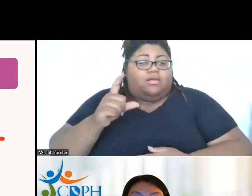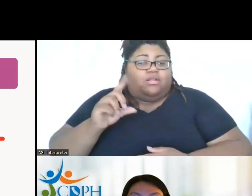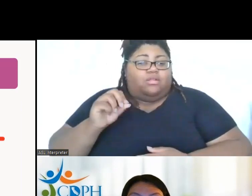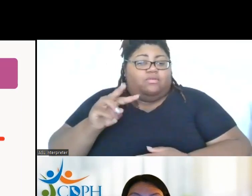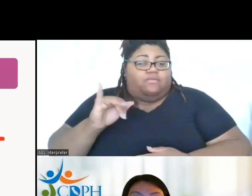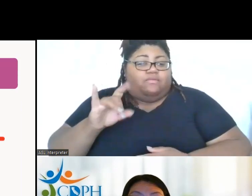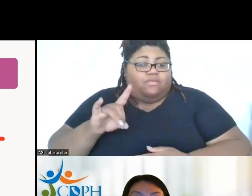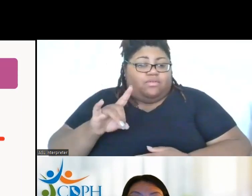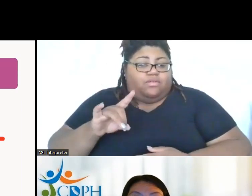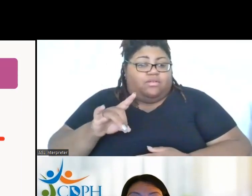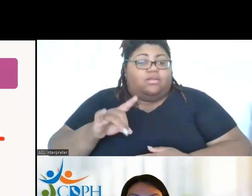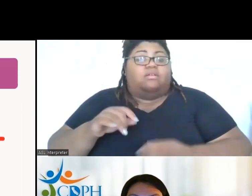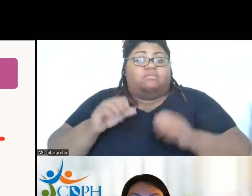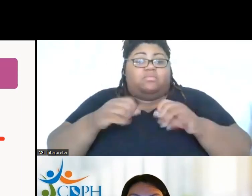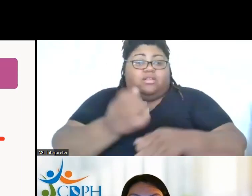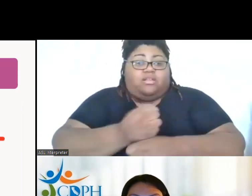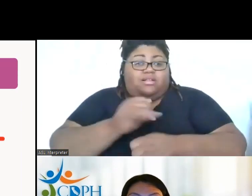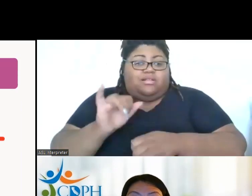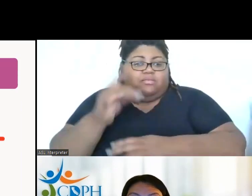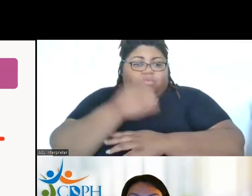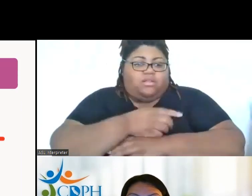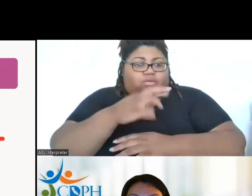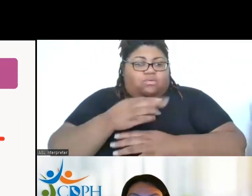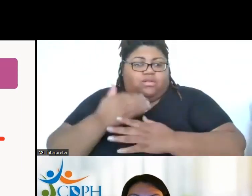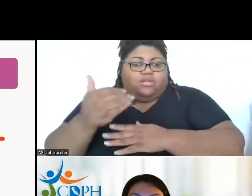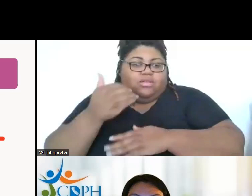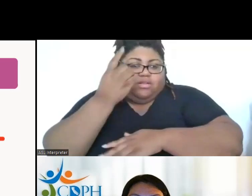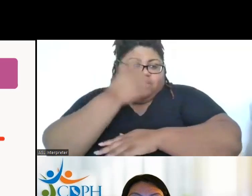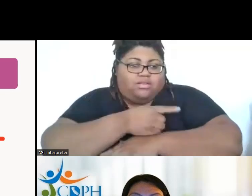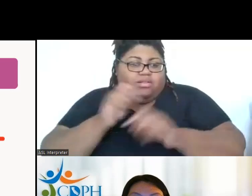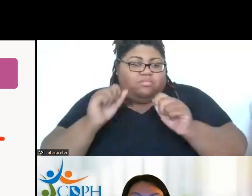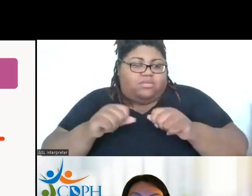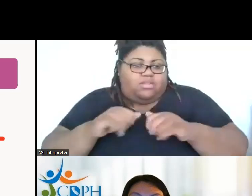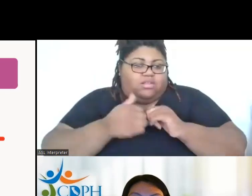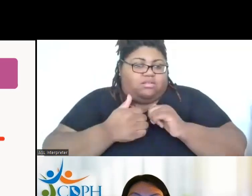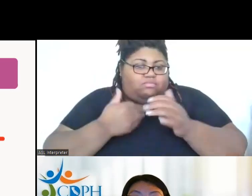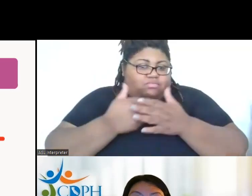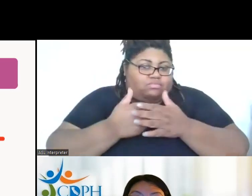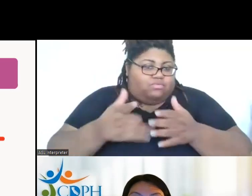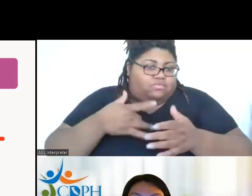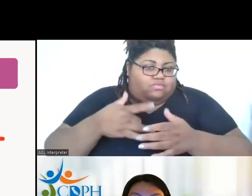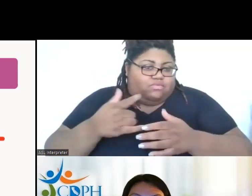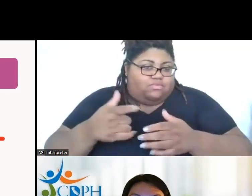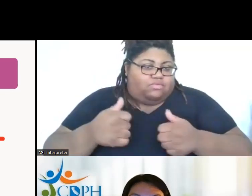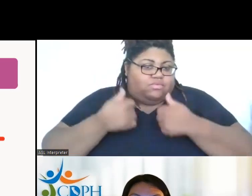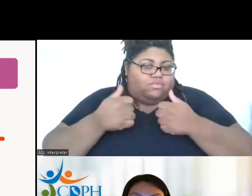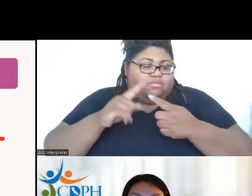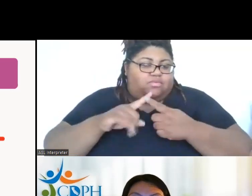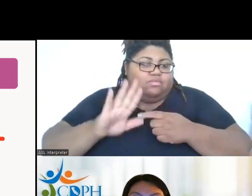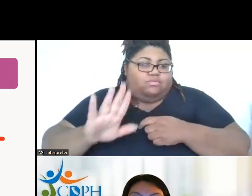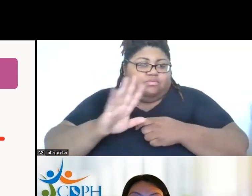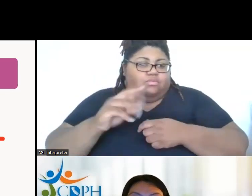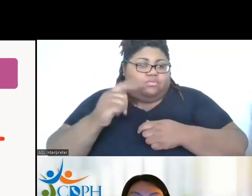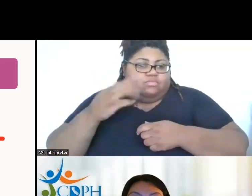get it same day or next day, depending on how close you are to a Walgreens. And this is regardless of your insurance